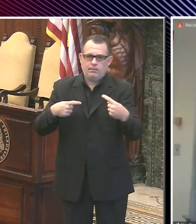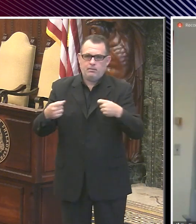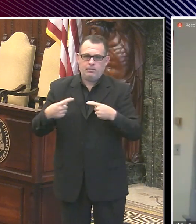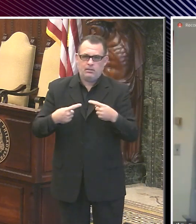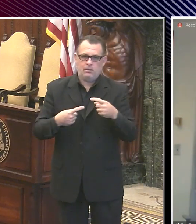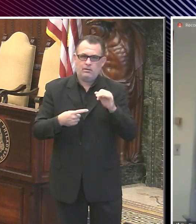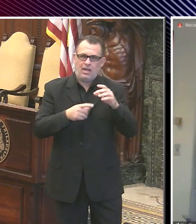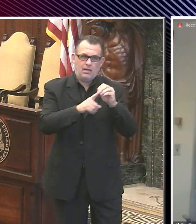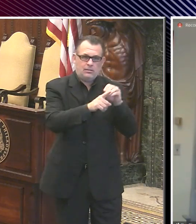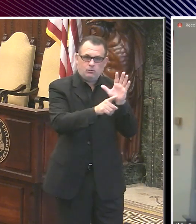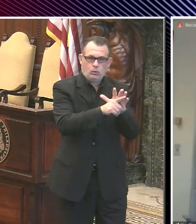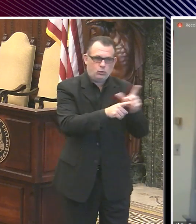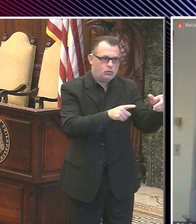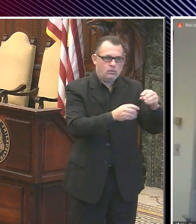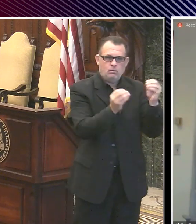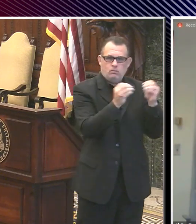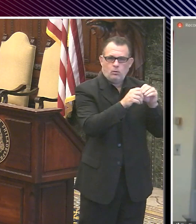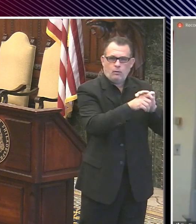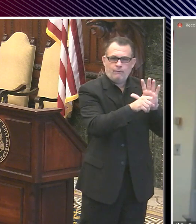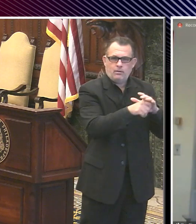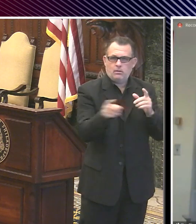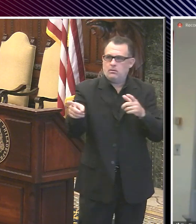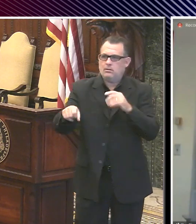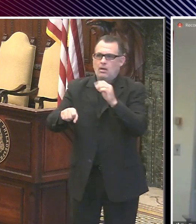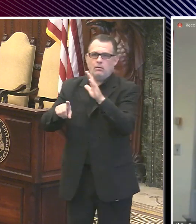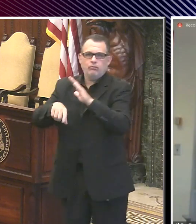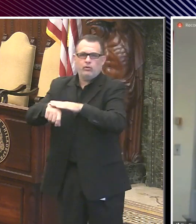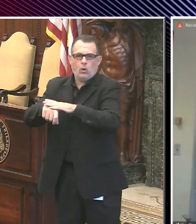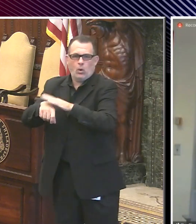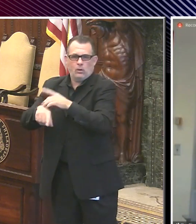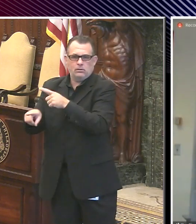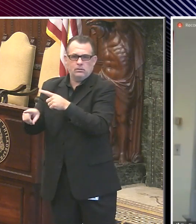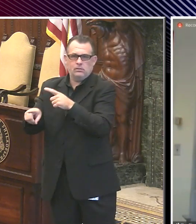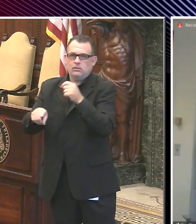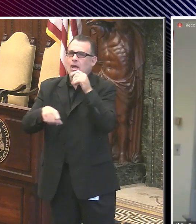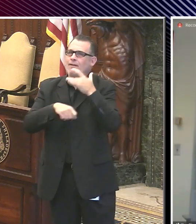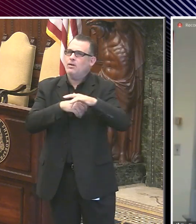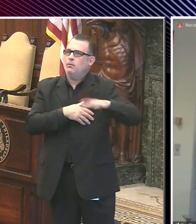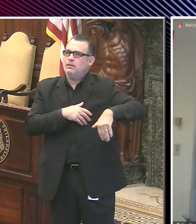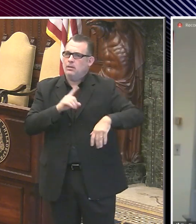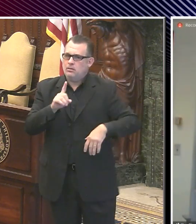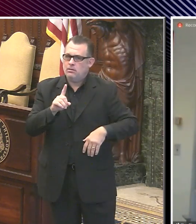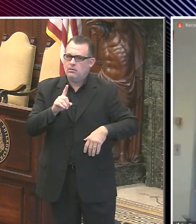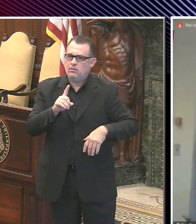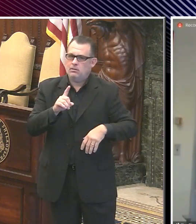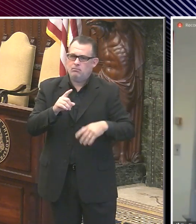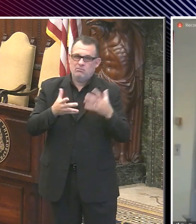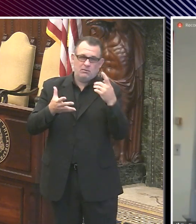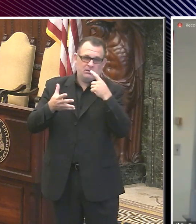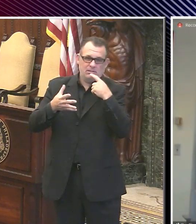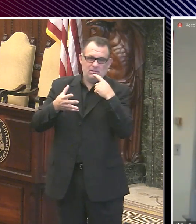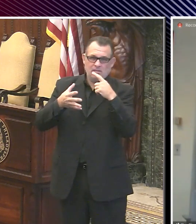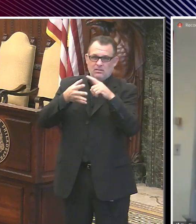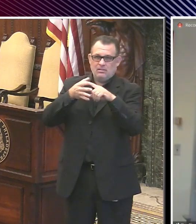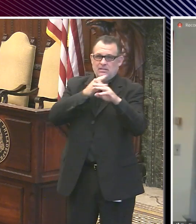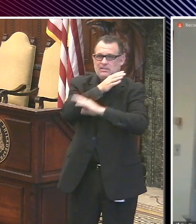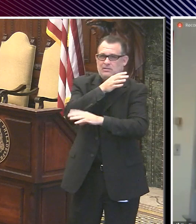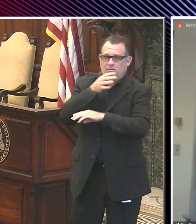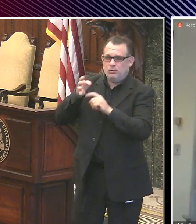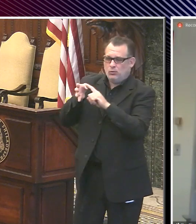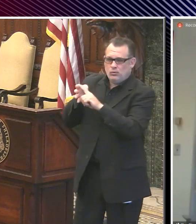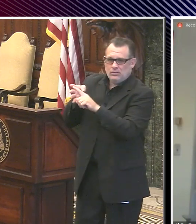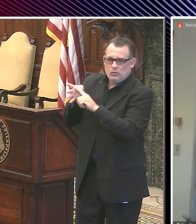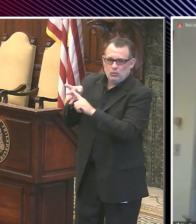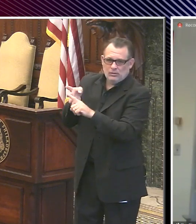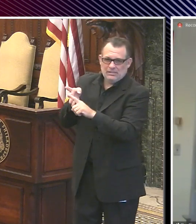they should take precautions. That app is not available yet, but it's scheduled to be available in early September. And it'll assist us in contact